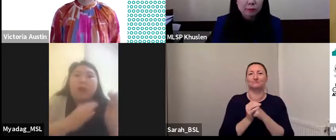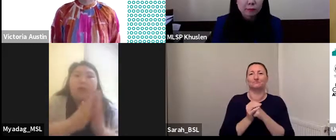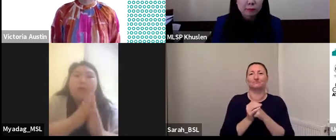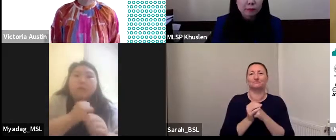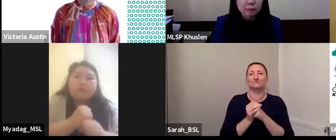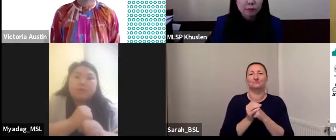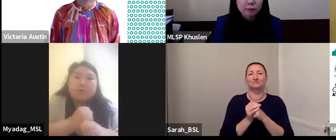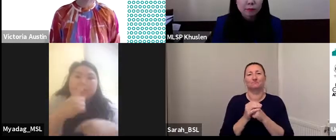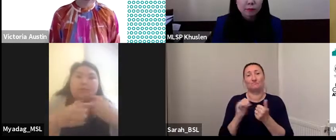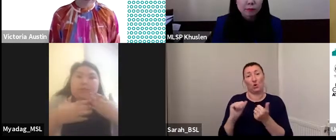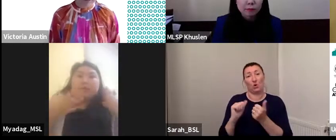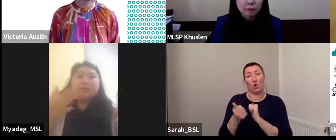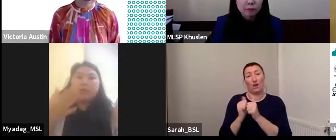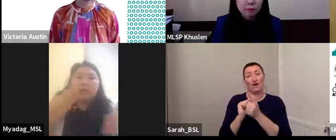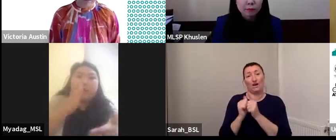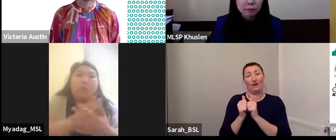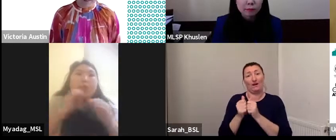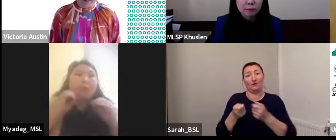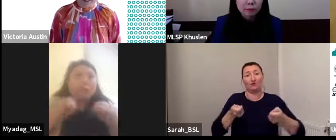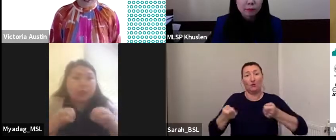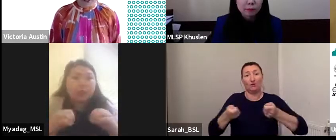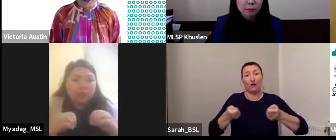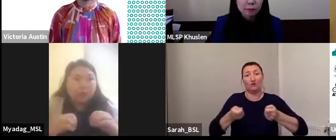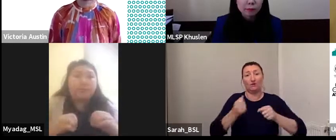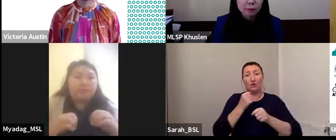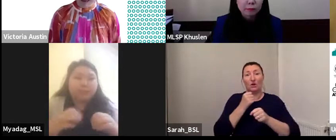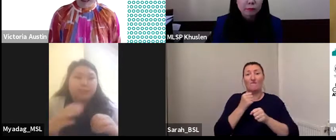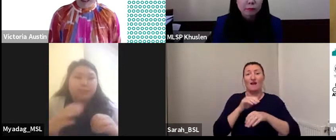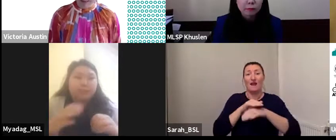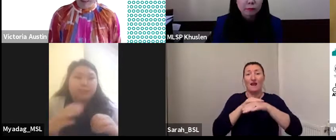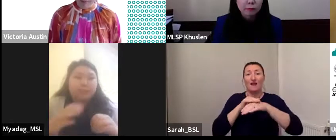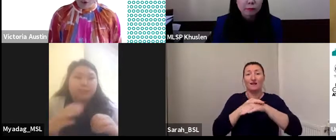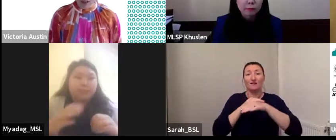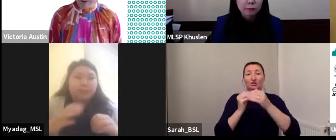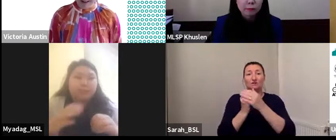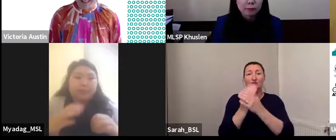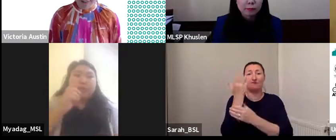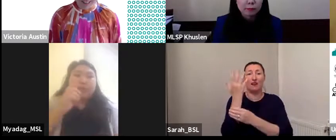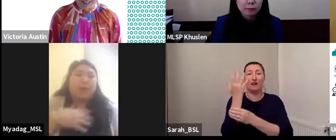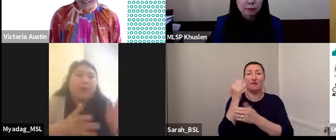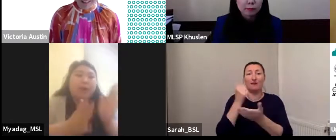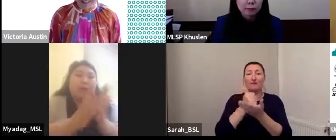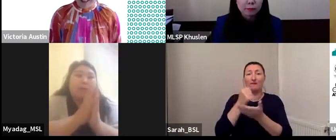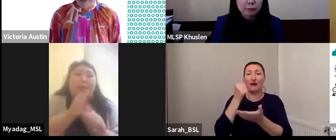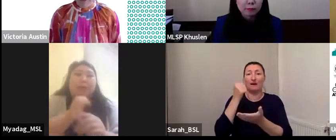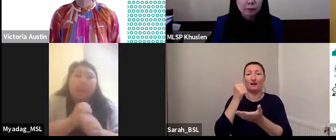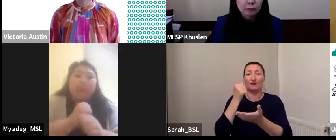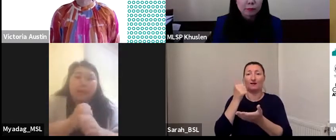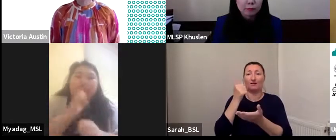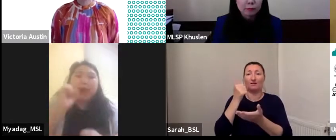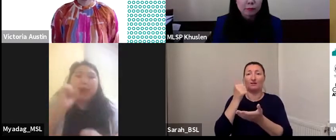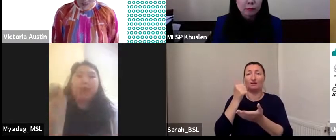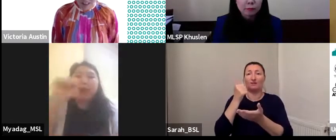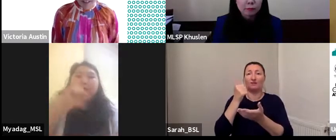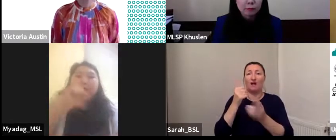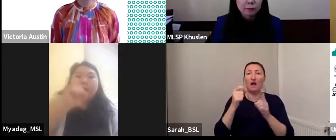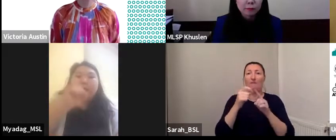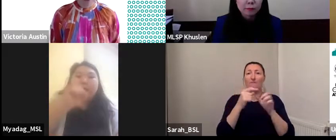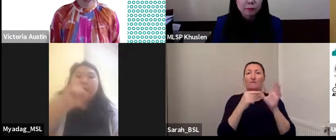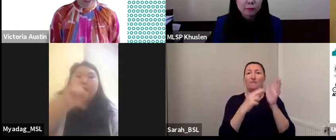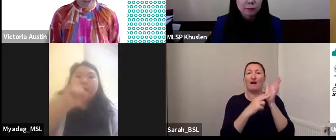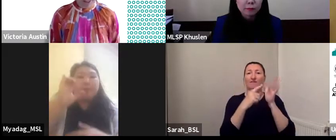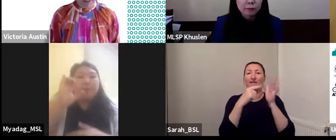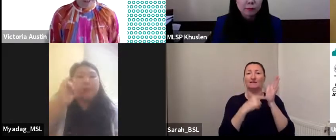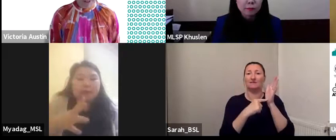to my colleague and the director of the Asian Development Bank Mongolia Resident Mission, Pavit Ramchandran. I'm